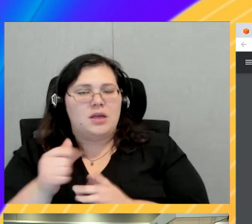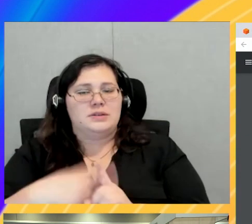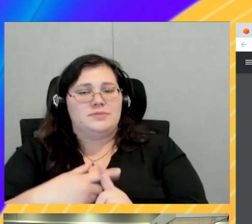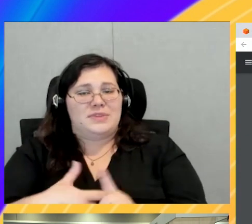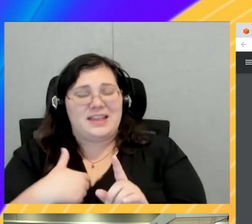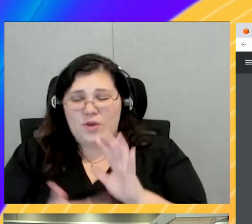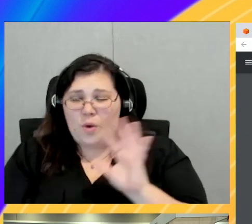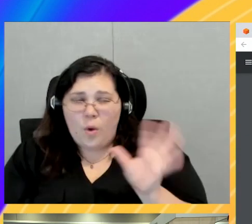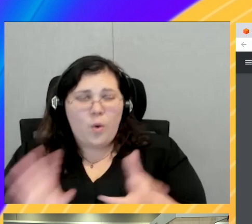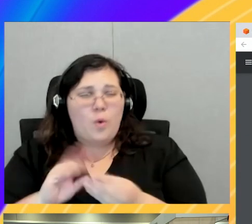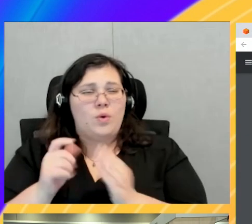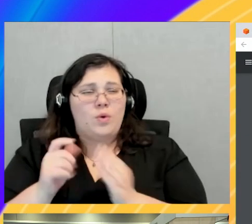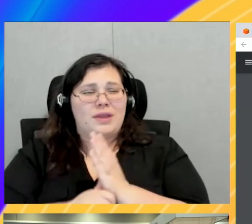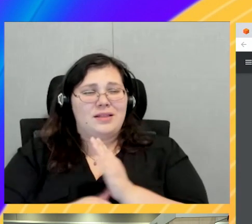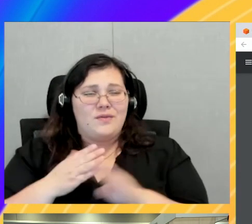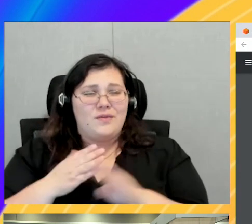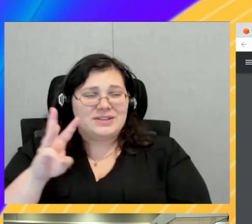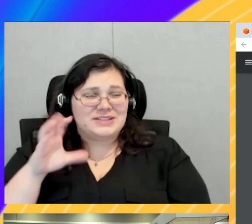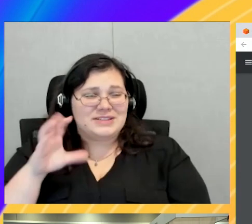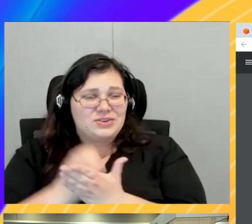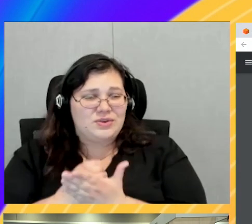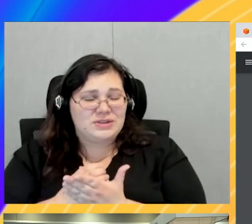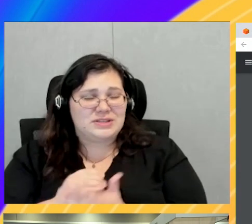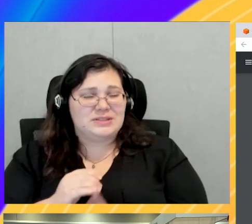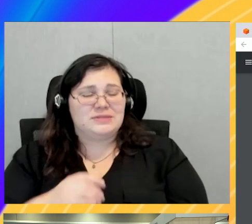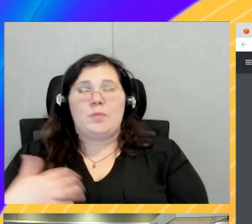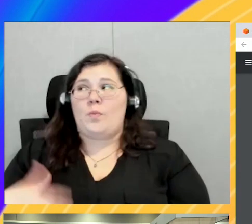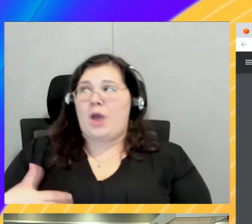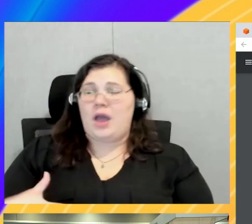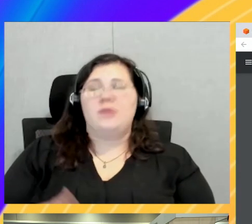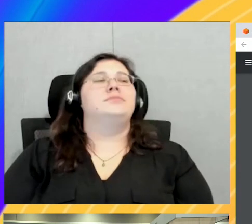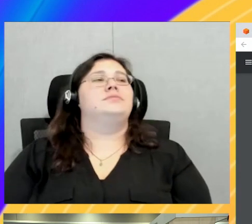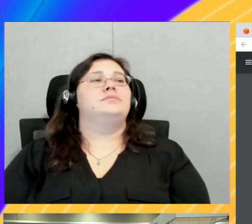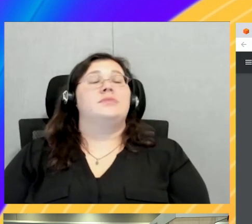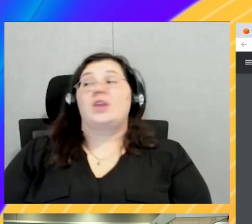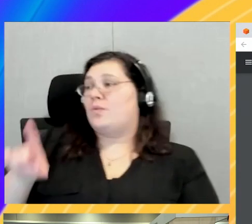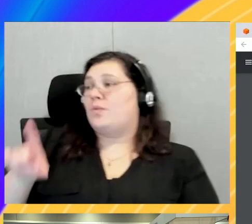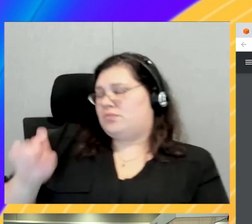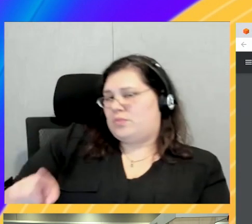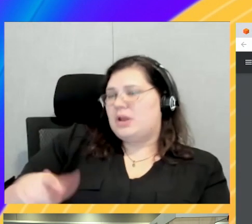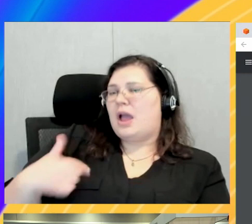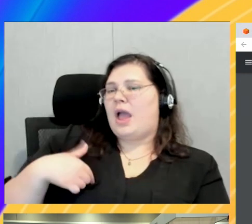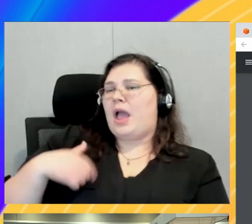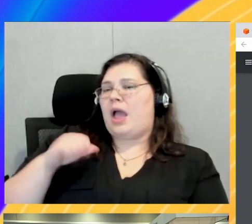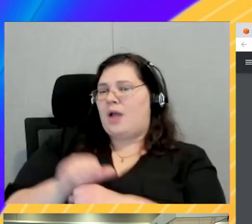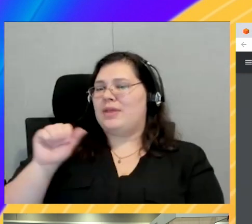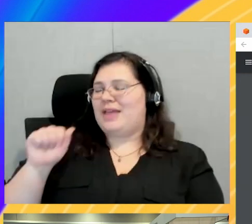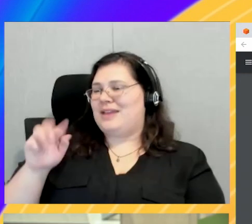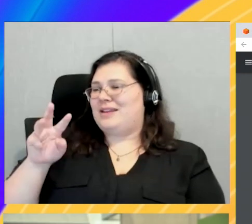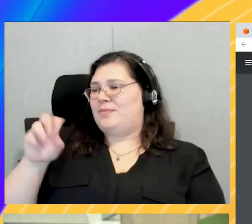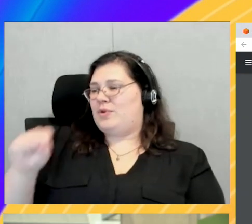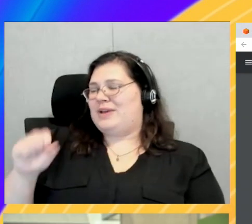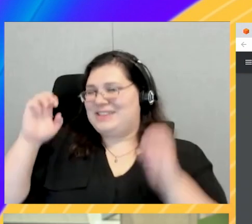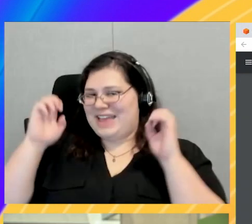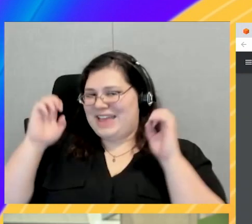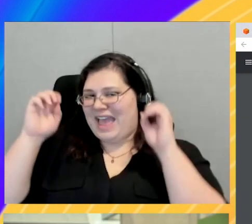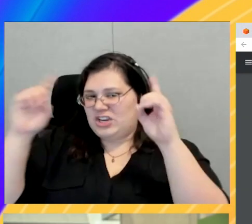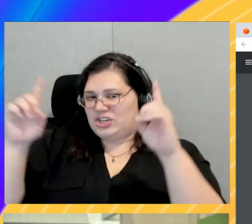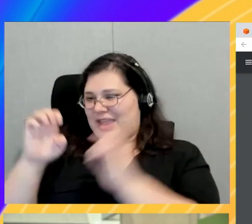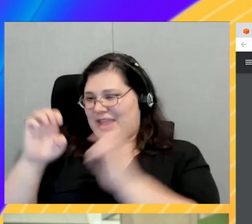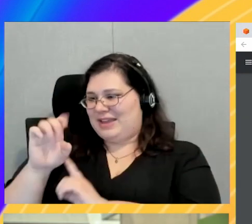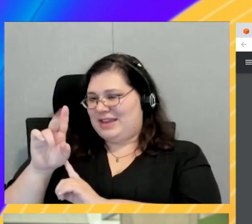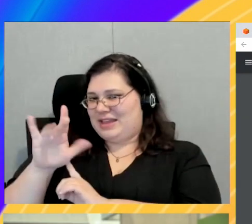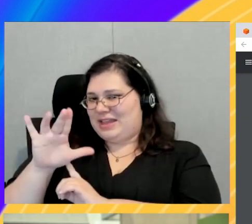I got a question for you. I've worked with AWS Educate a little bit. Can you tell us the differences